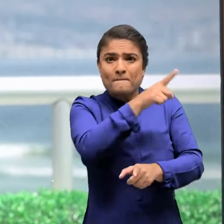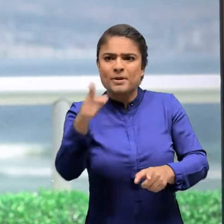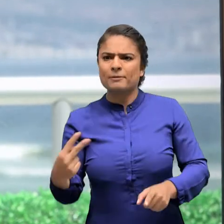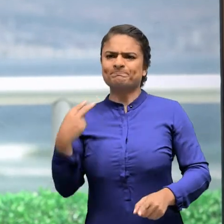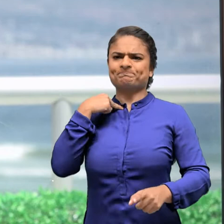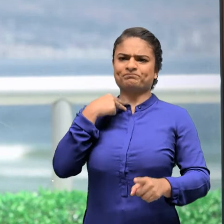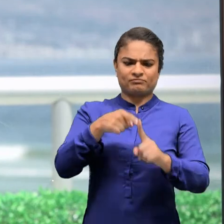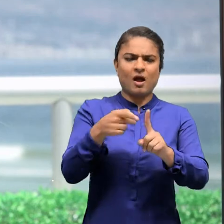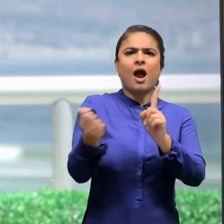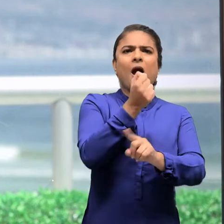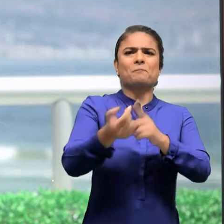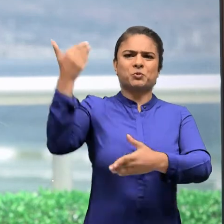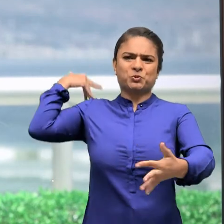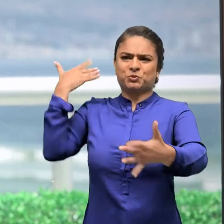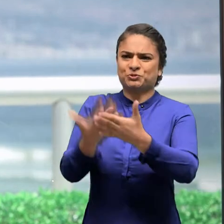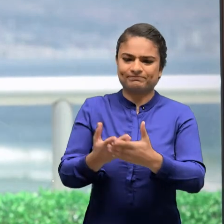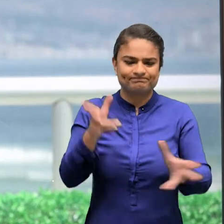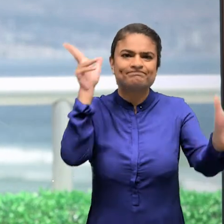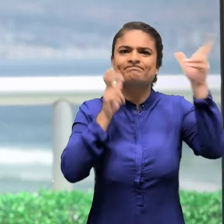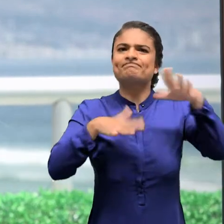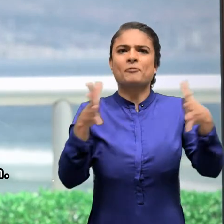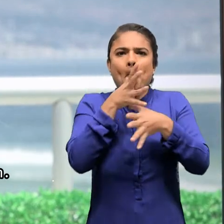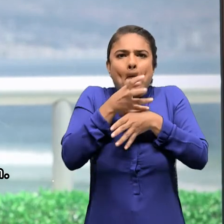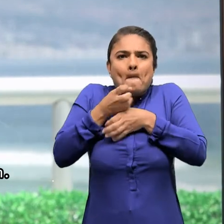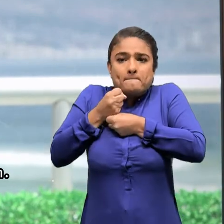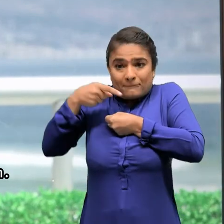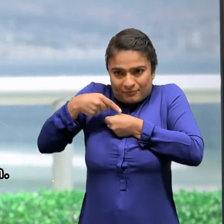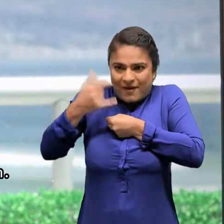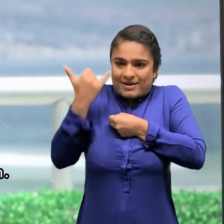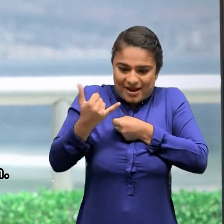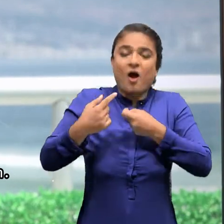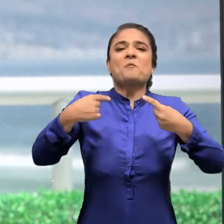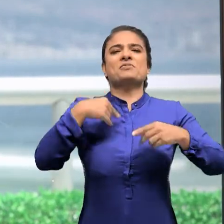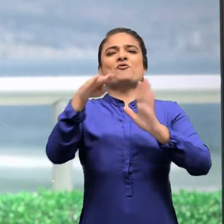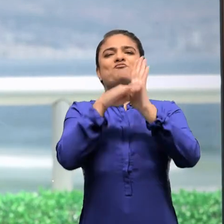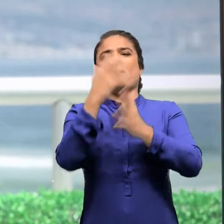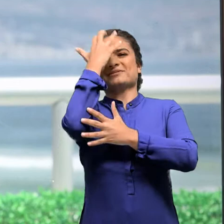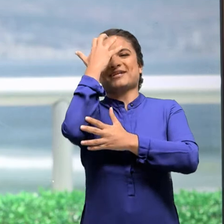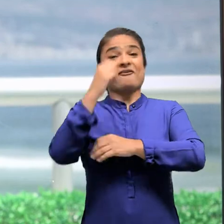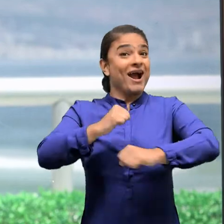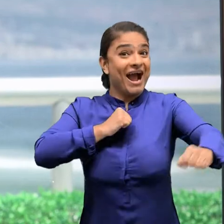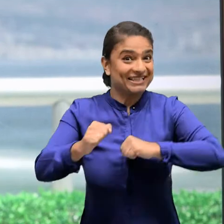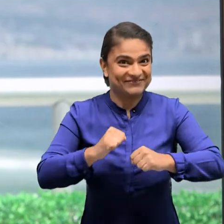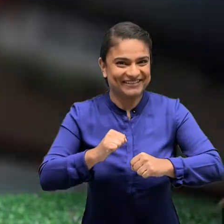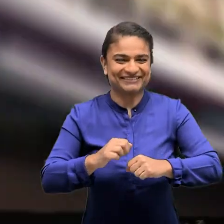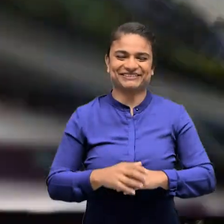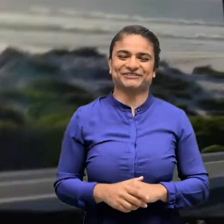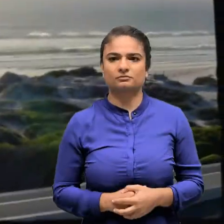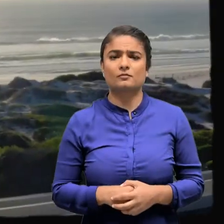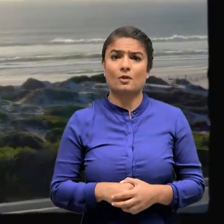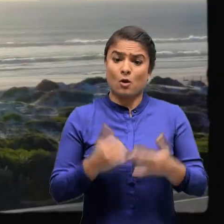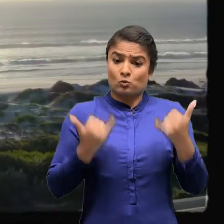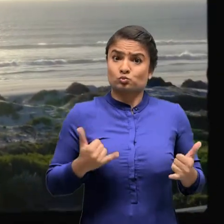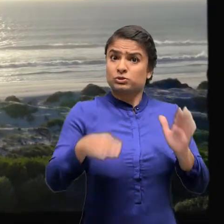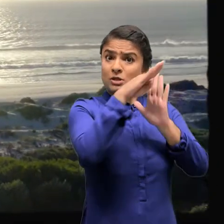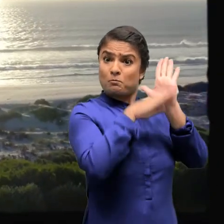giving victims of abuse the chance to be heard. I'm your host, Taryn Tomlinson. Let's get activated.